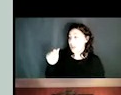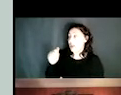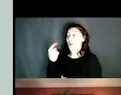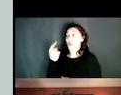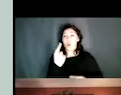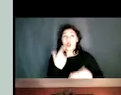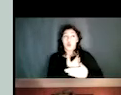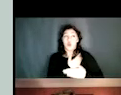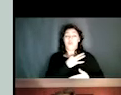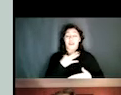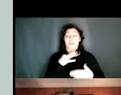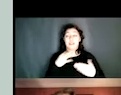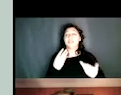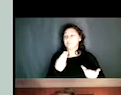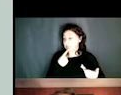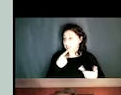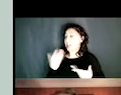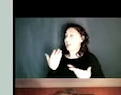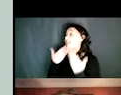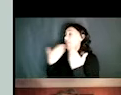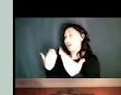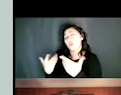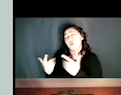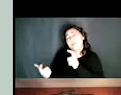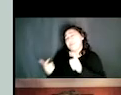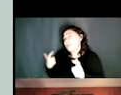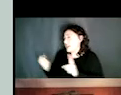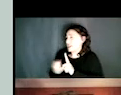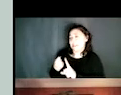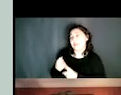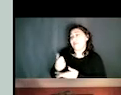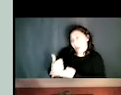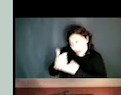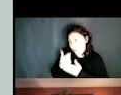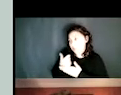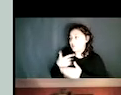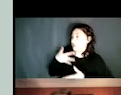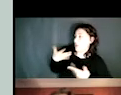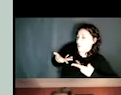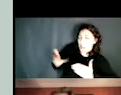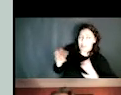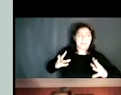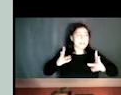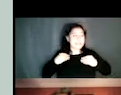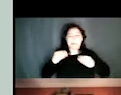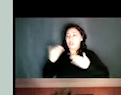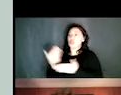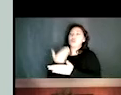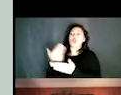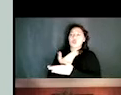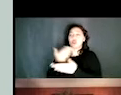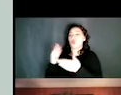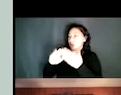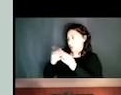huge for feeling welcome in a new community. Finally, in 2019-20, 8